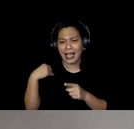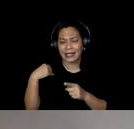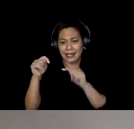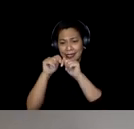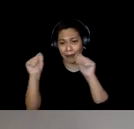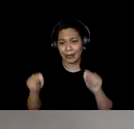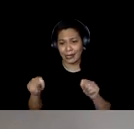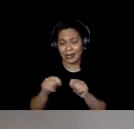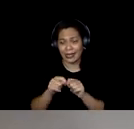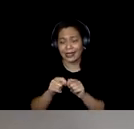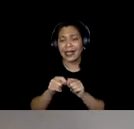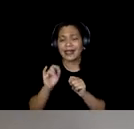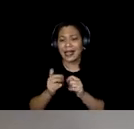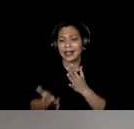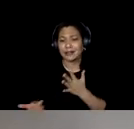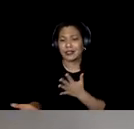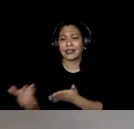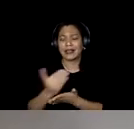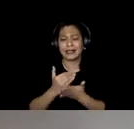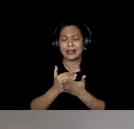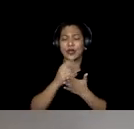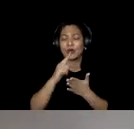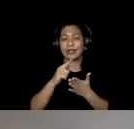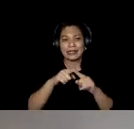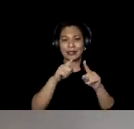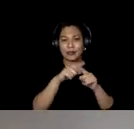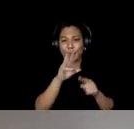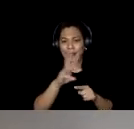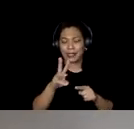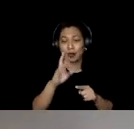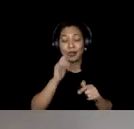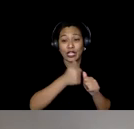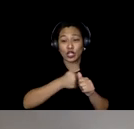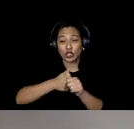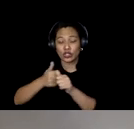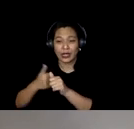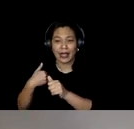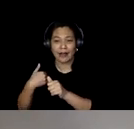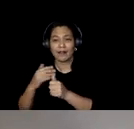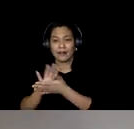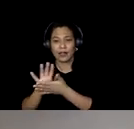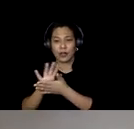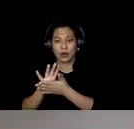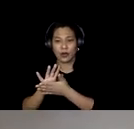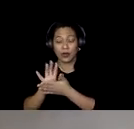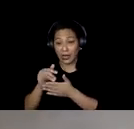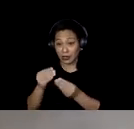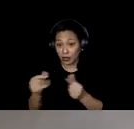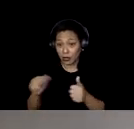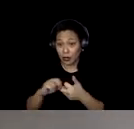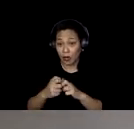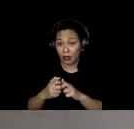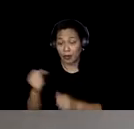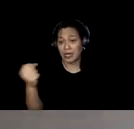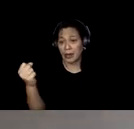could aggregate a group of pages, each with an individual video. Would that solve the problem? Yeah. I think it's